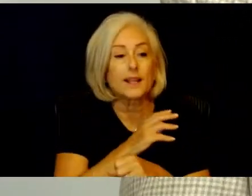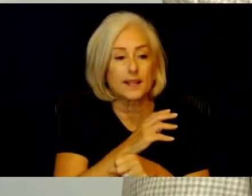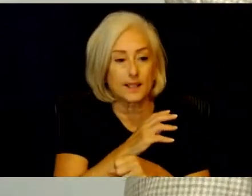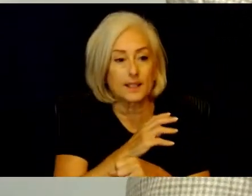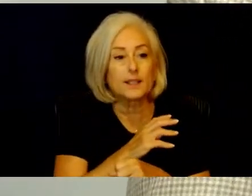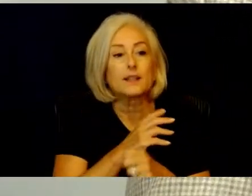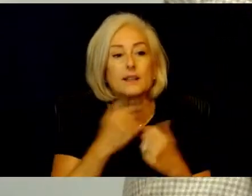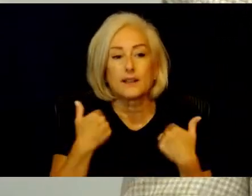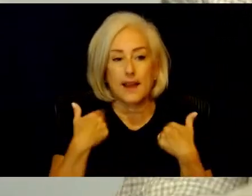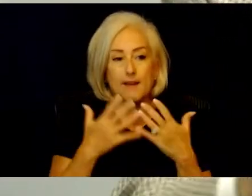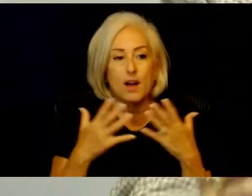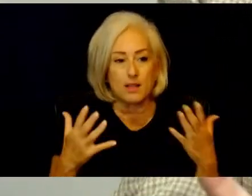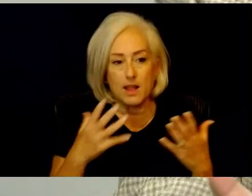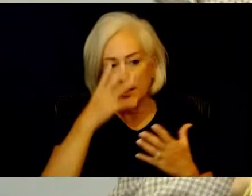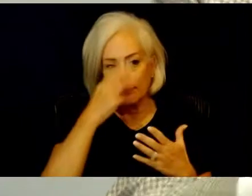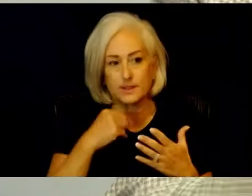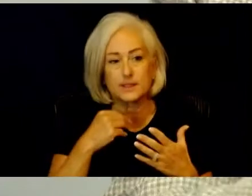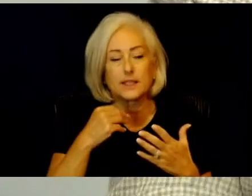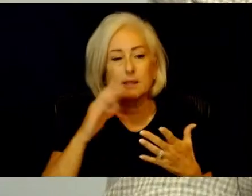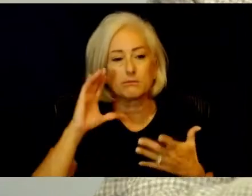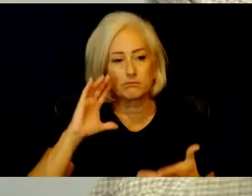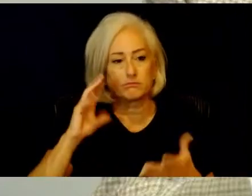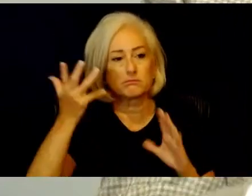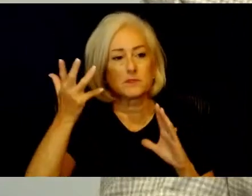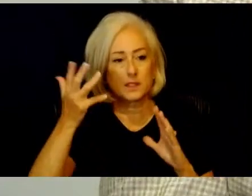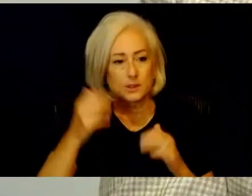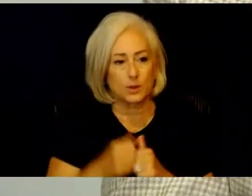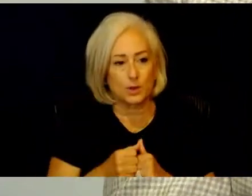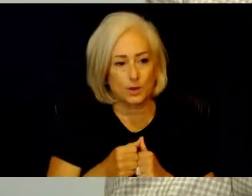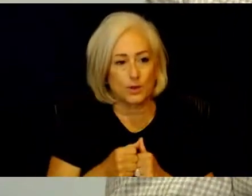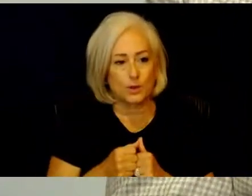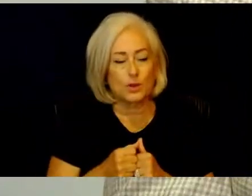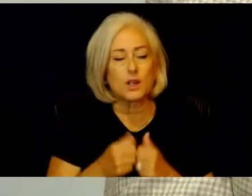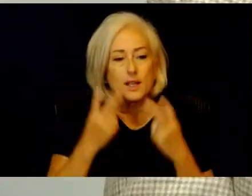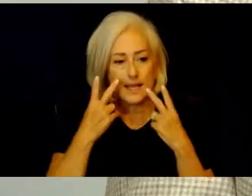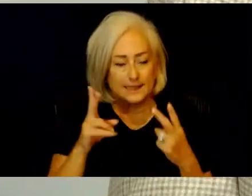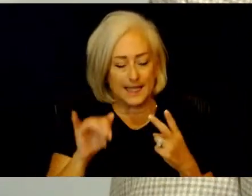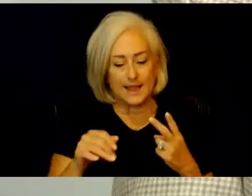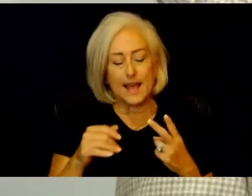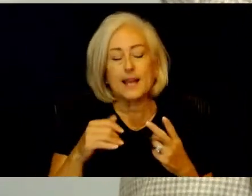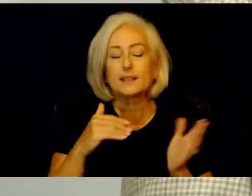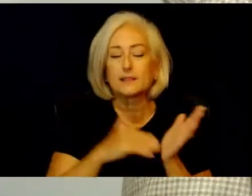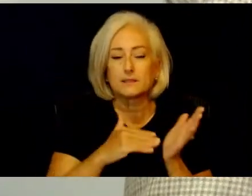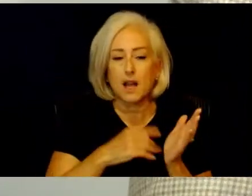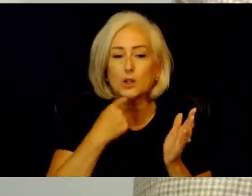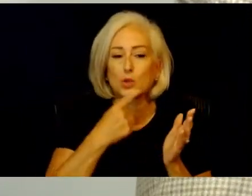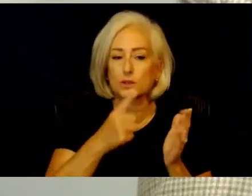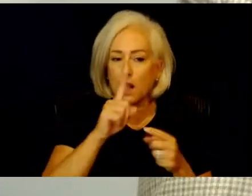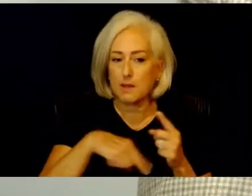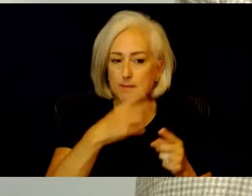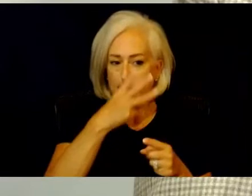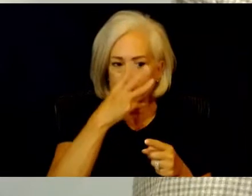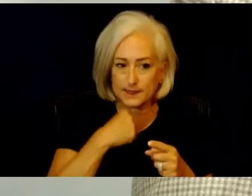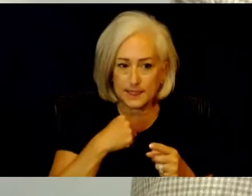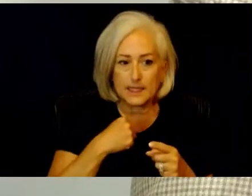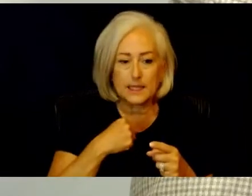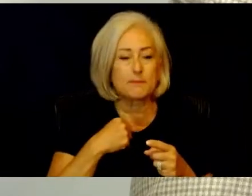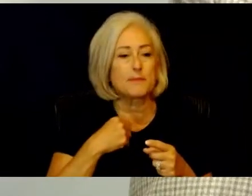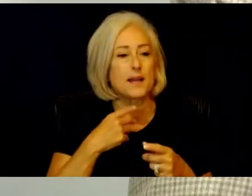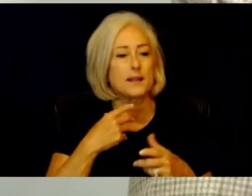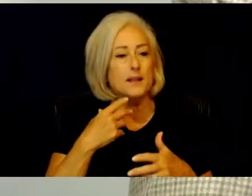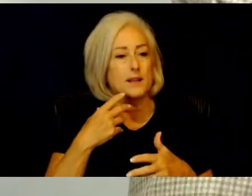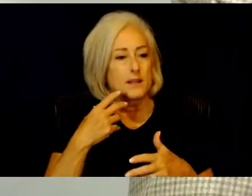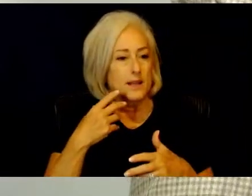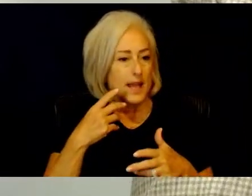a lot of patients coming because they saw a pulmonologist or a doctor, told them about their sleep, told them about their shortness of breath and all, and got a sleep study done and got